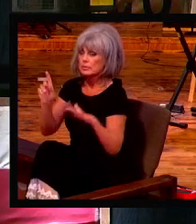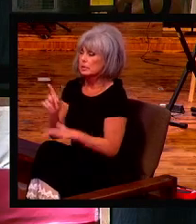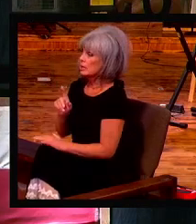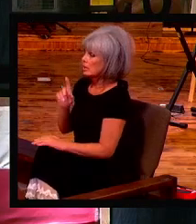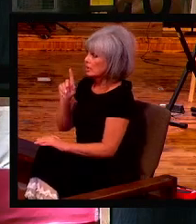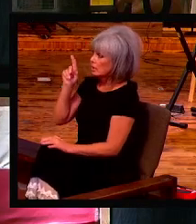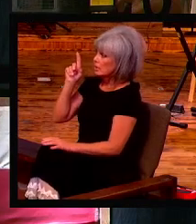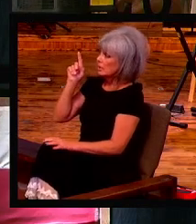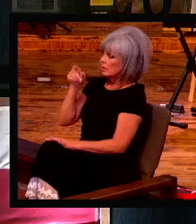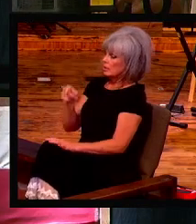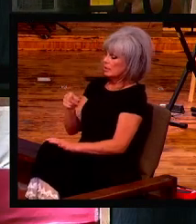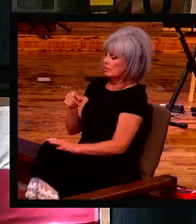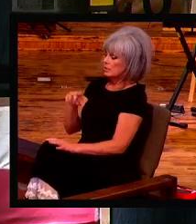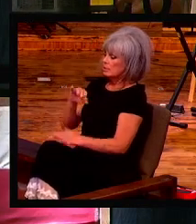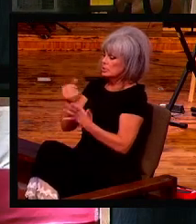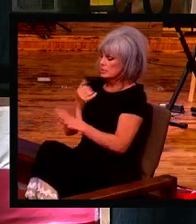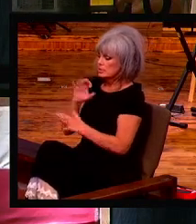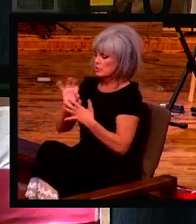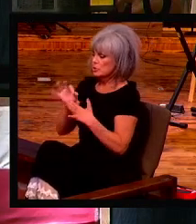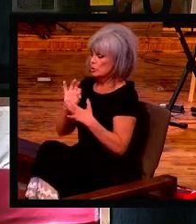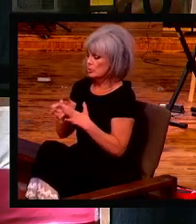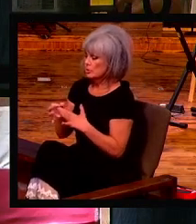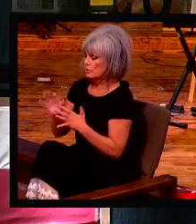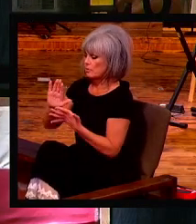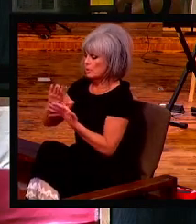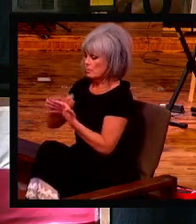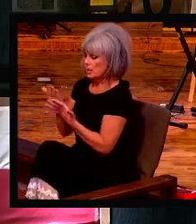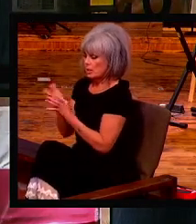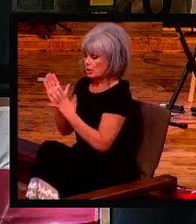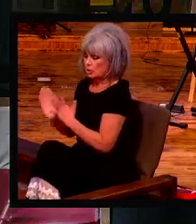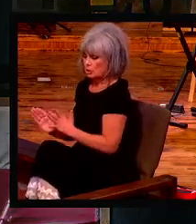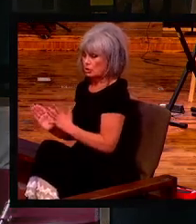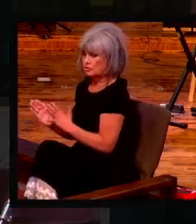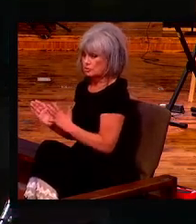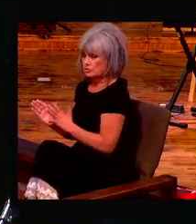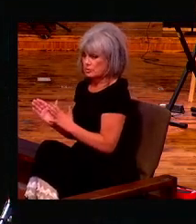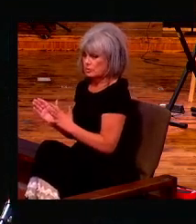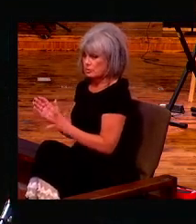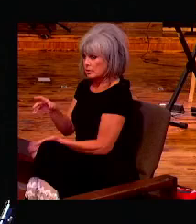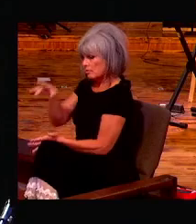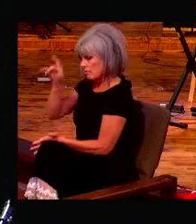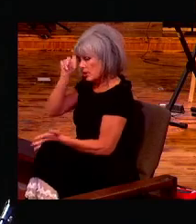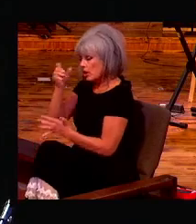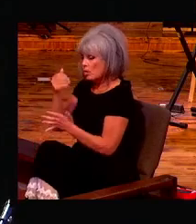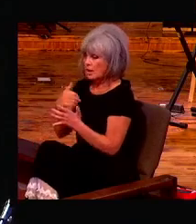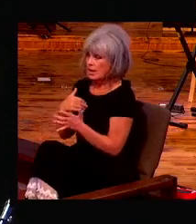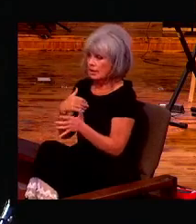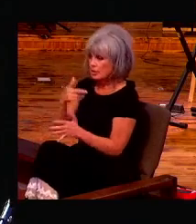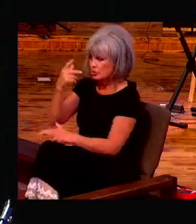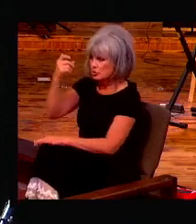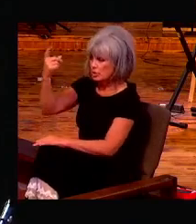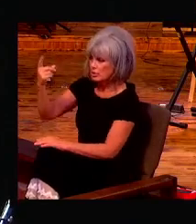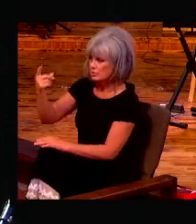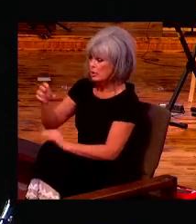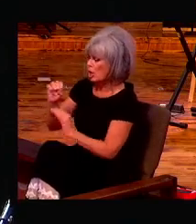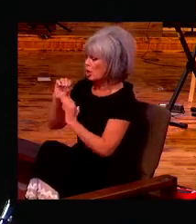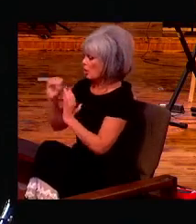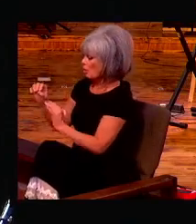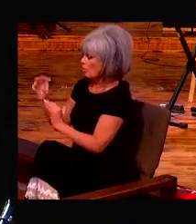for the cupbearer. He interpreted a dream for the baker. And they remembered. And Pharaoh has a dream, but no one can interpret